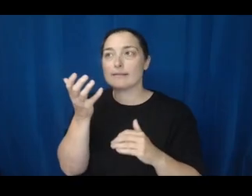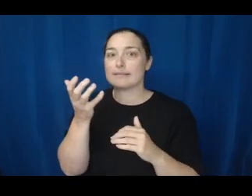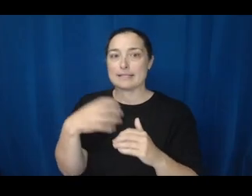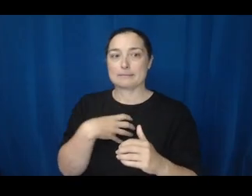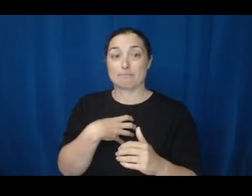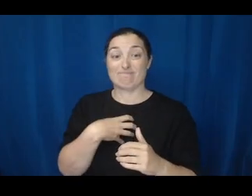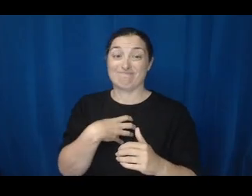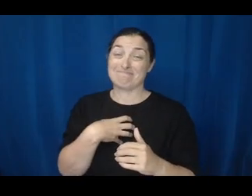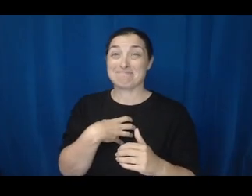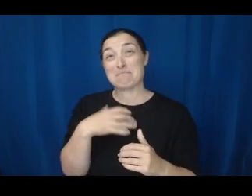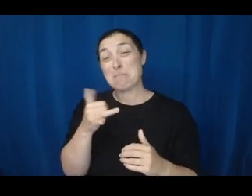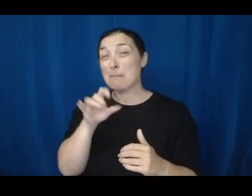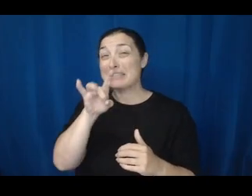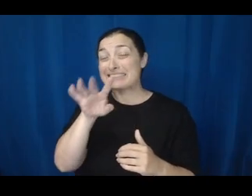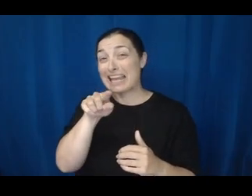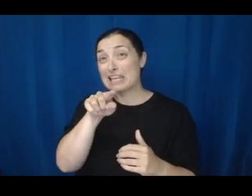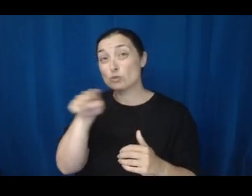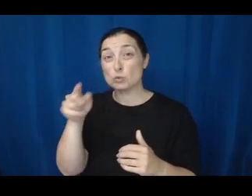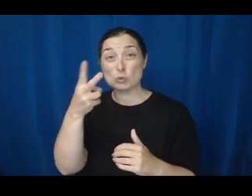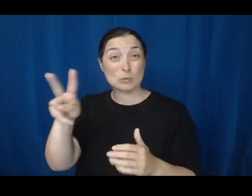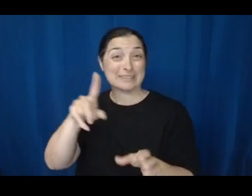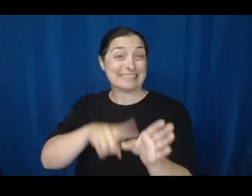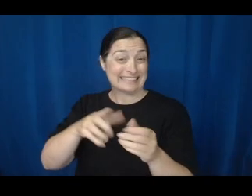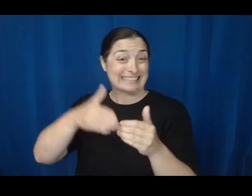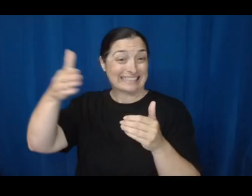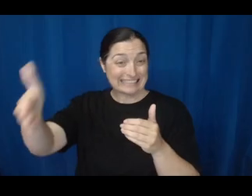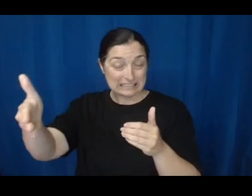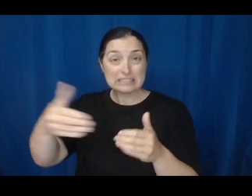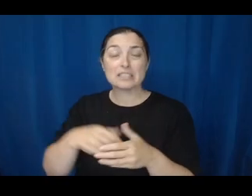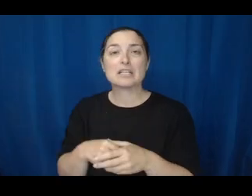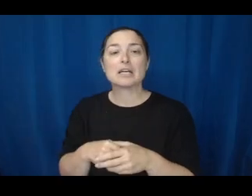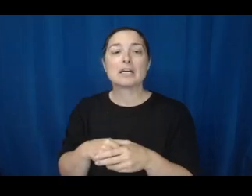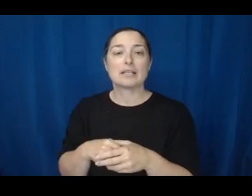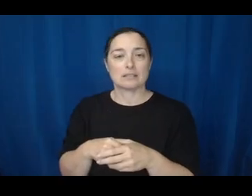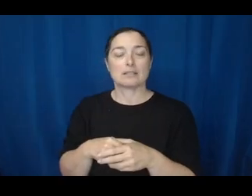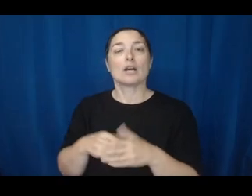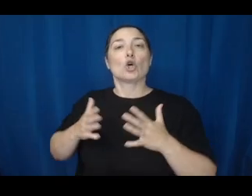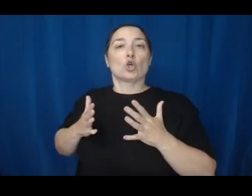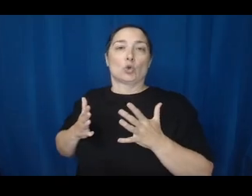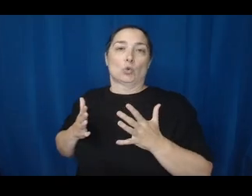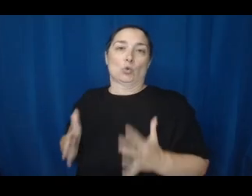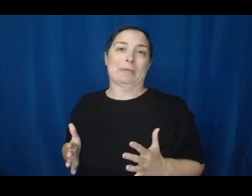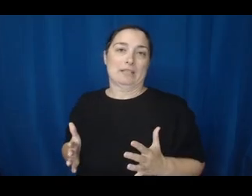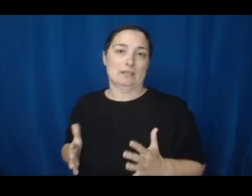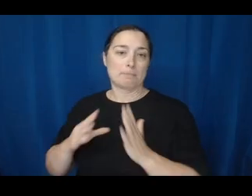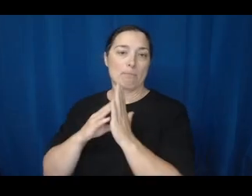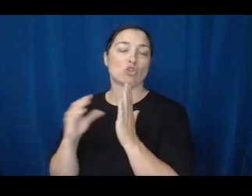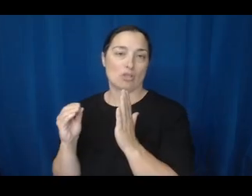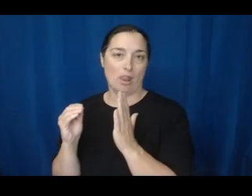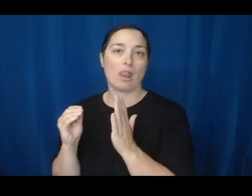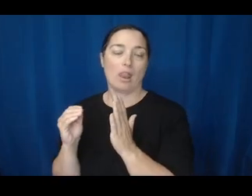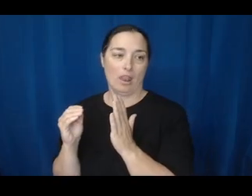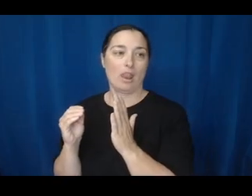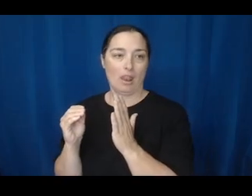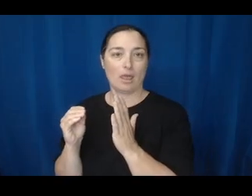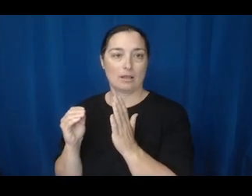15, maybe 10, 15, 20 years from now. And in my mind, I'm calling this a humanistic model of school. And it's a very different, that's why it's a